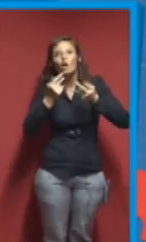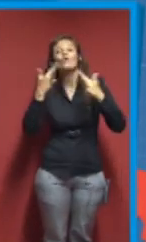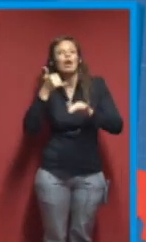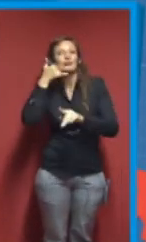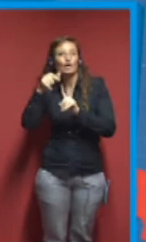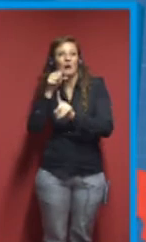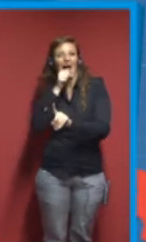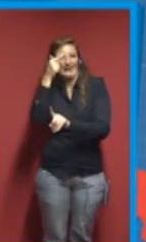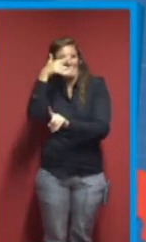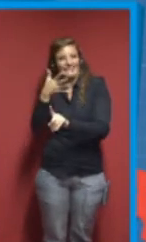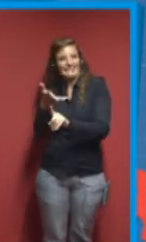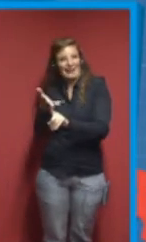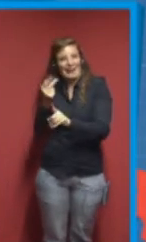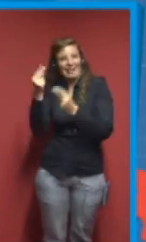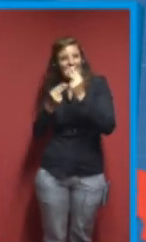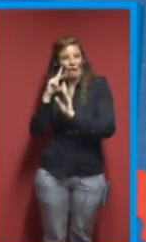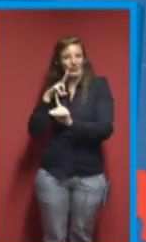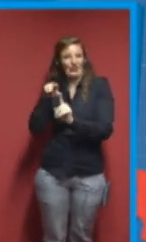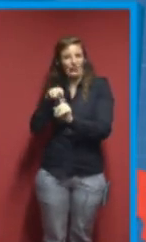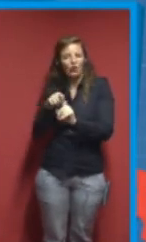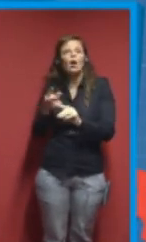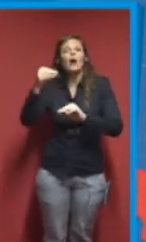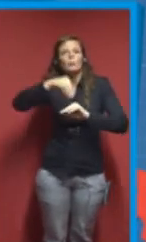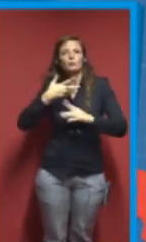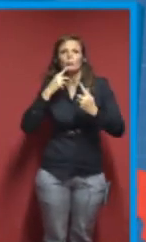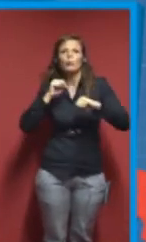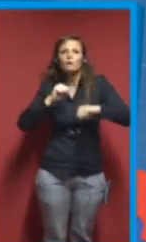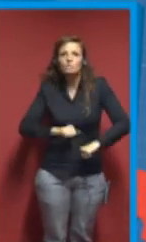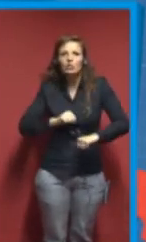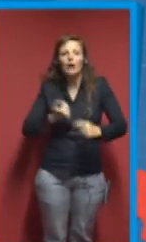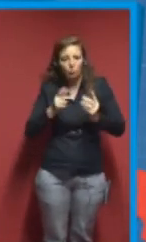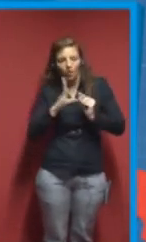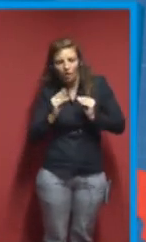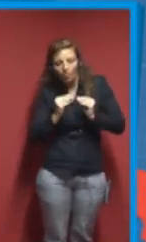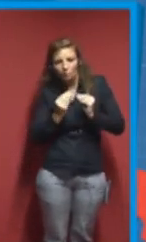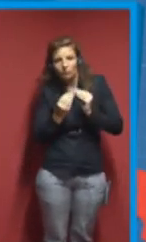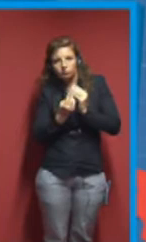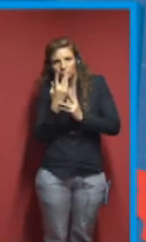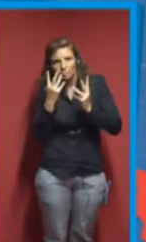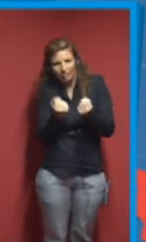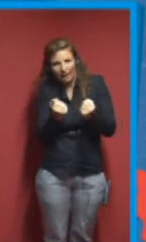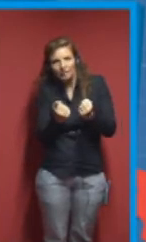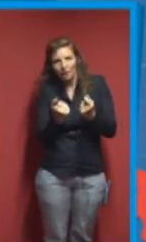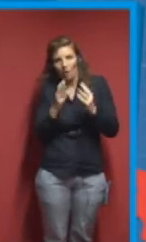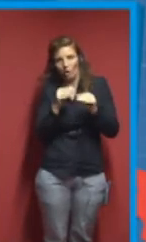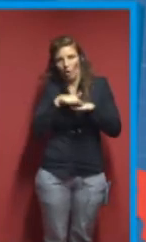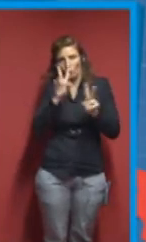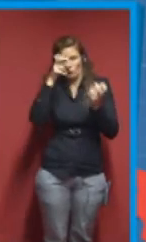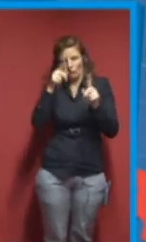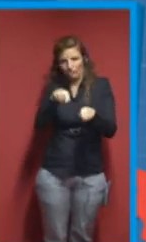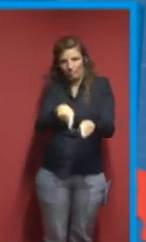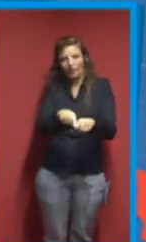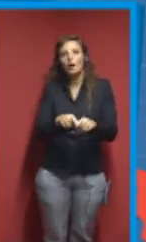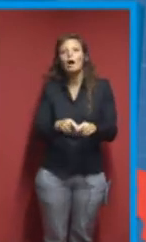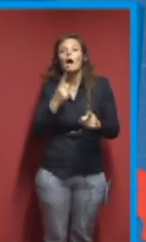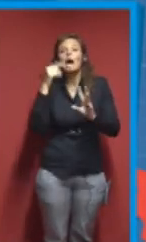I gave you the example of the motor, but there's many other types of actuation that are being explored. So what's so special about this is allora, that we can close the loop,